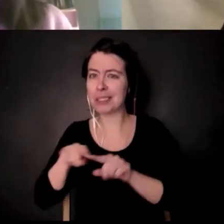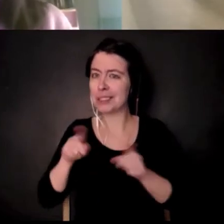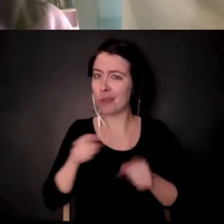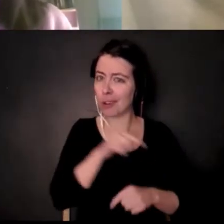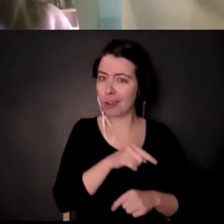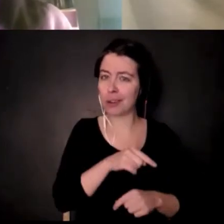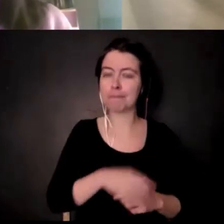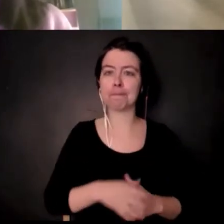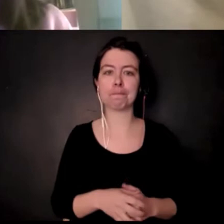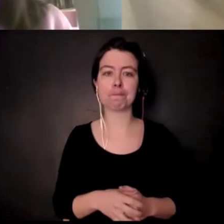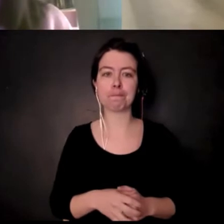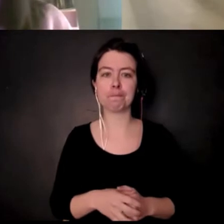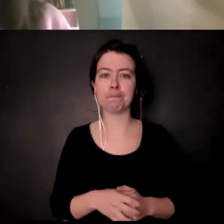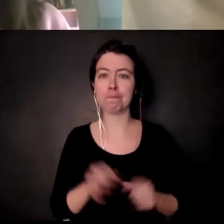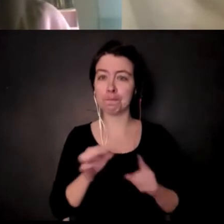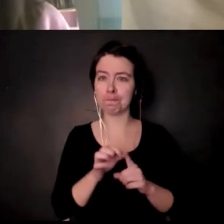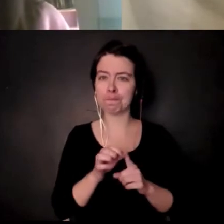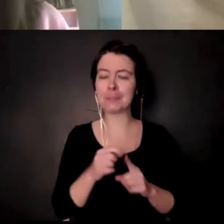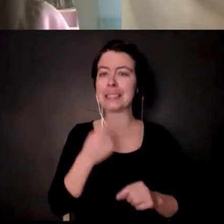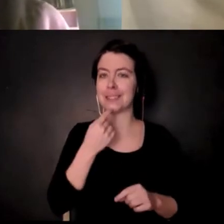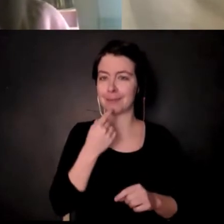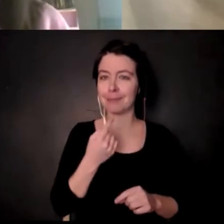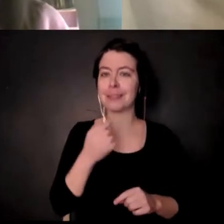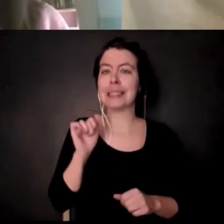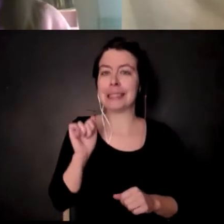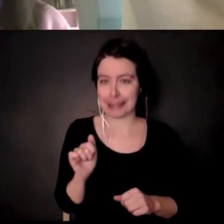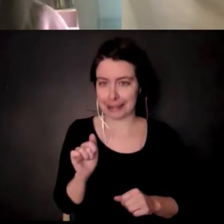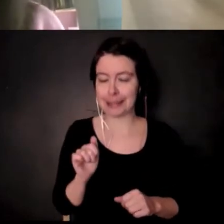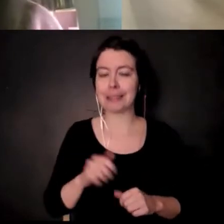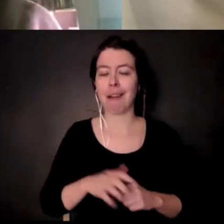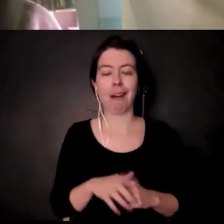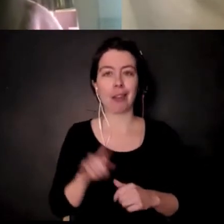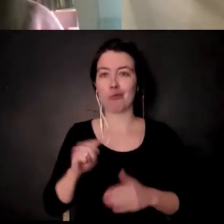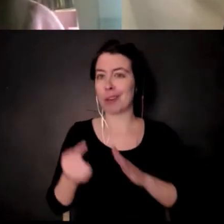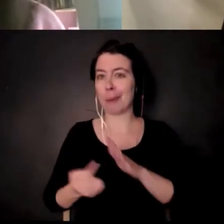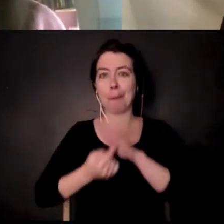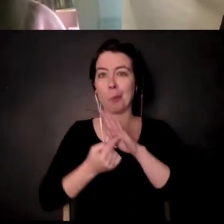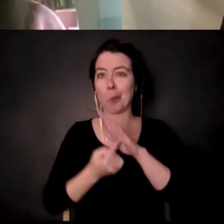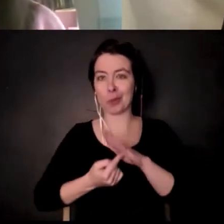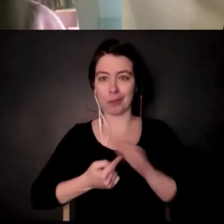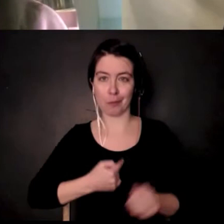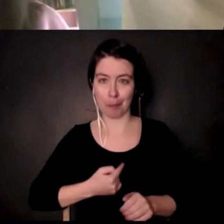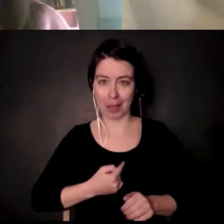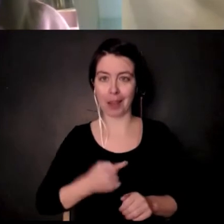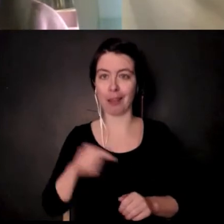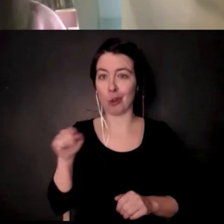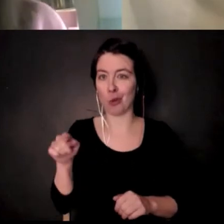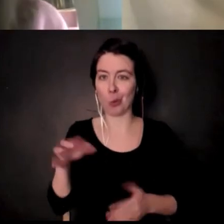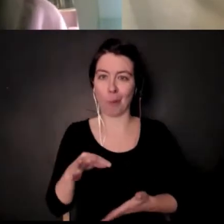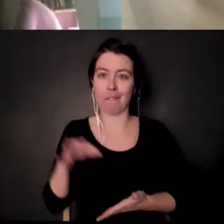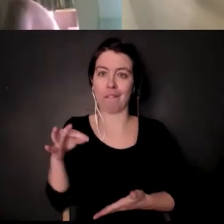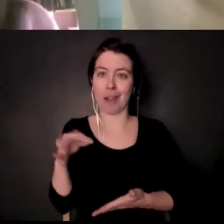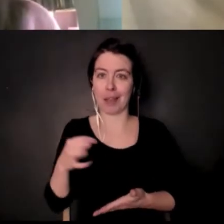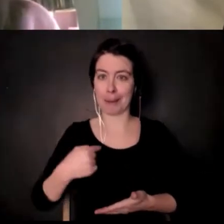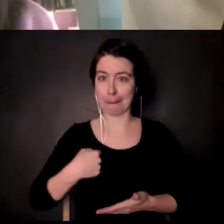application and called me into that type of space, and it was the first time that I had properly been around just a